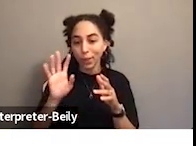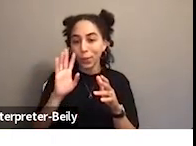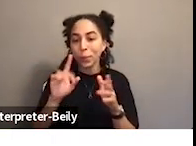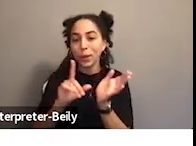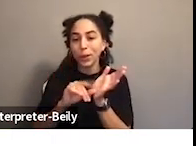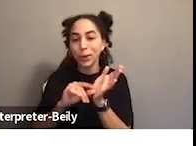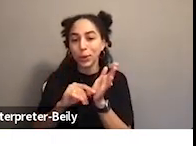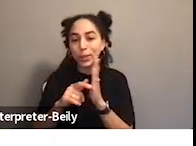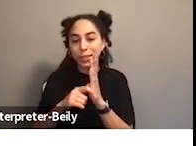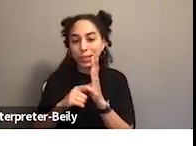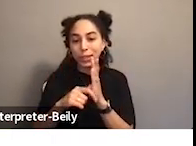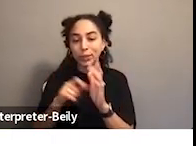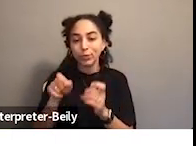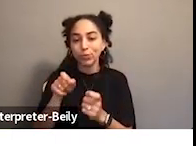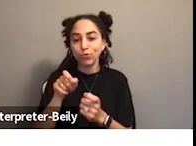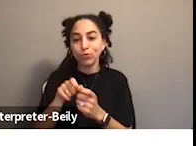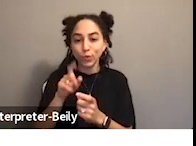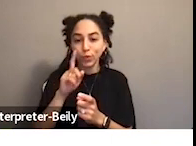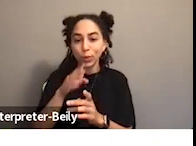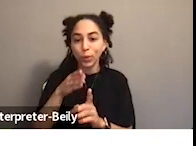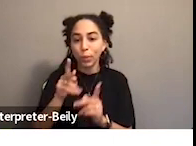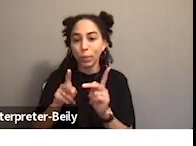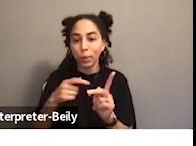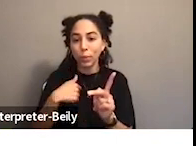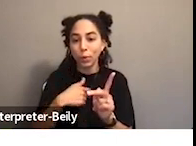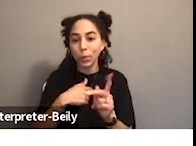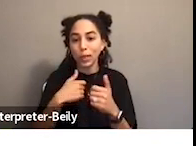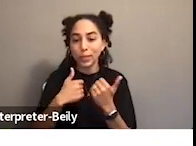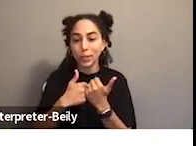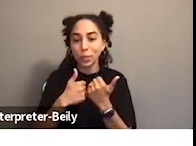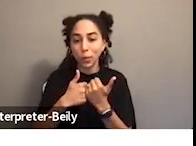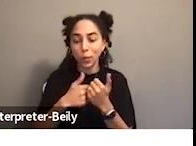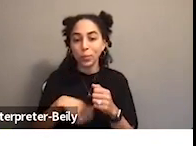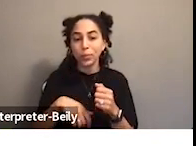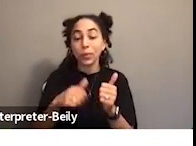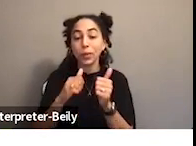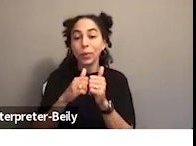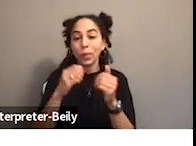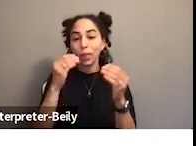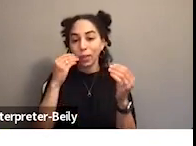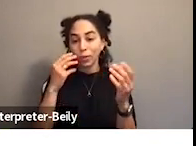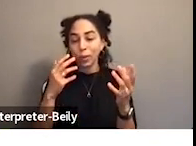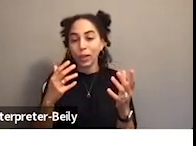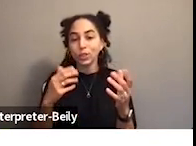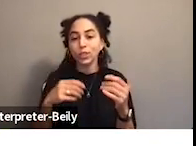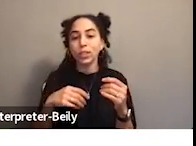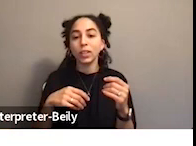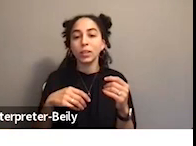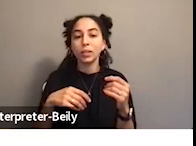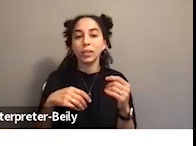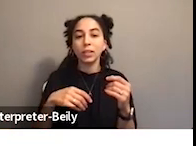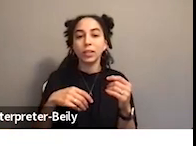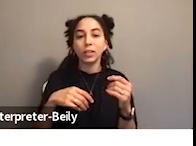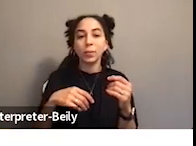that's directly targeted at the people we support with information, resources, and